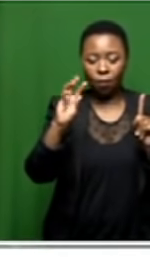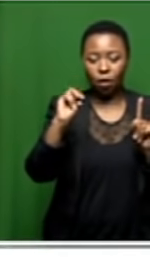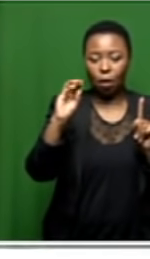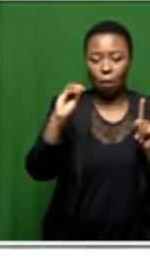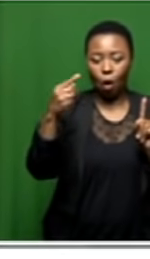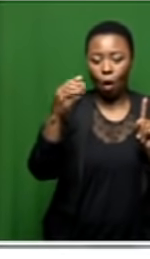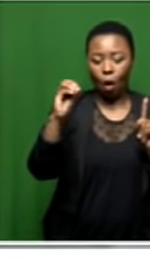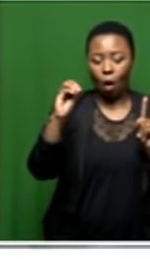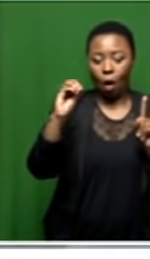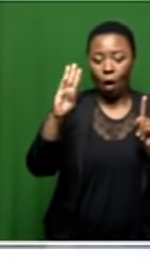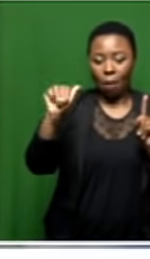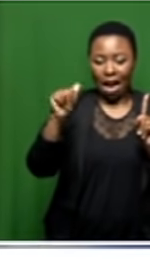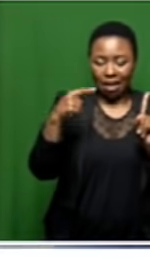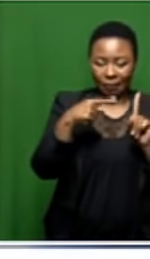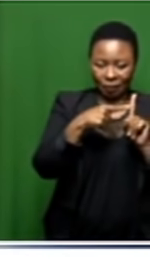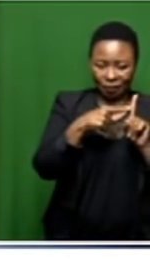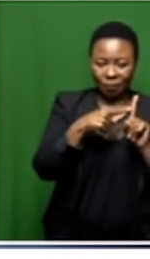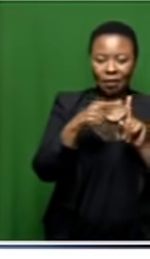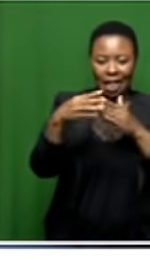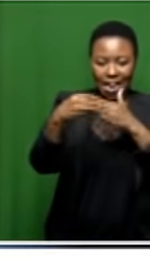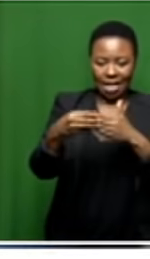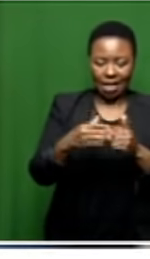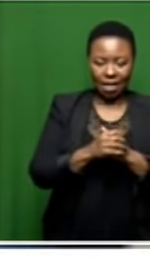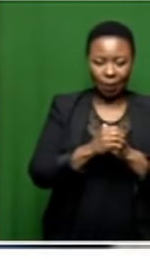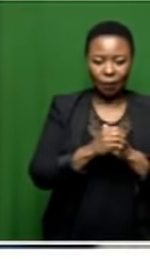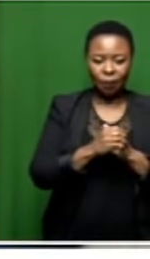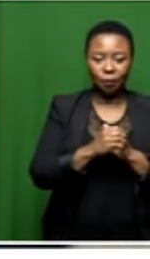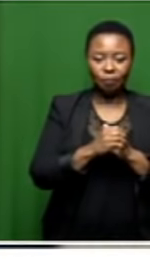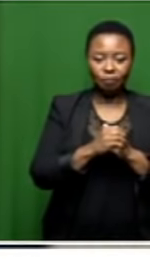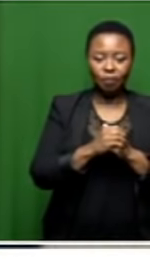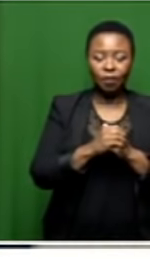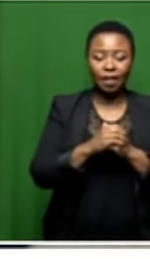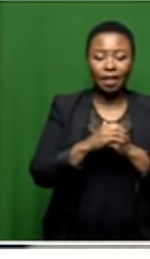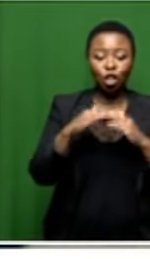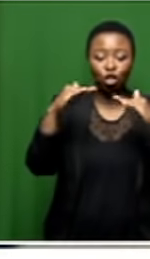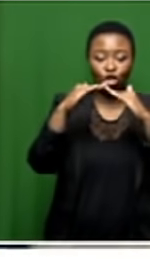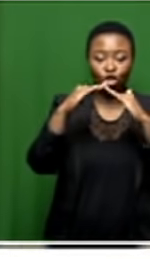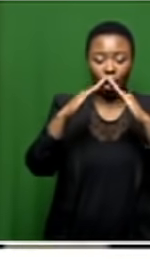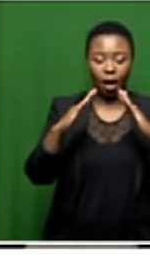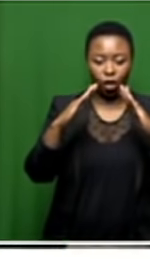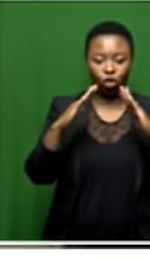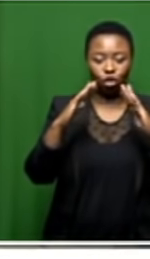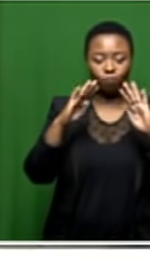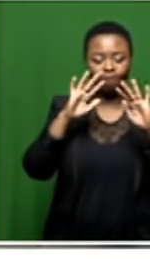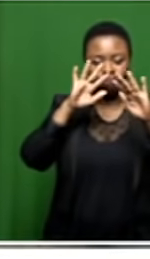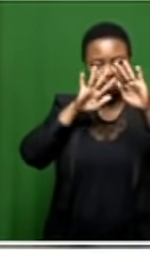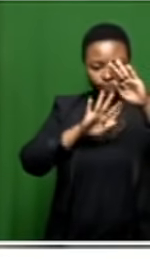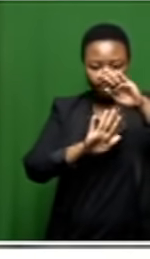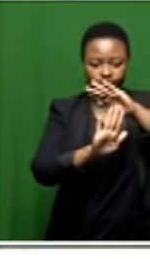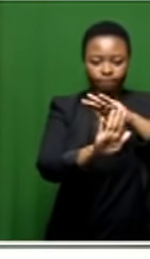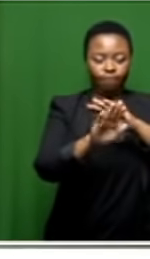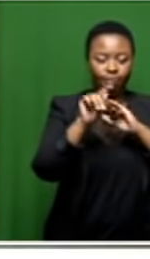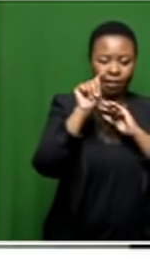Yes, they are now going inside, and inside the church there is going to be a